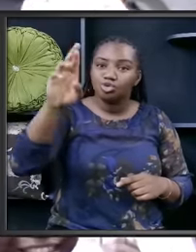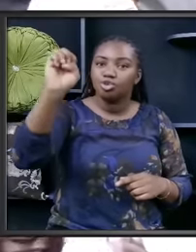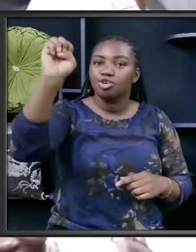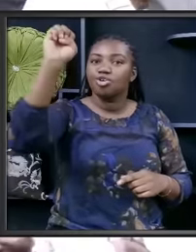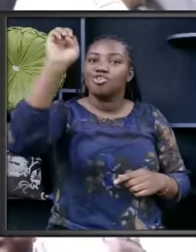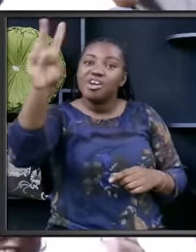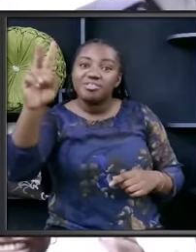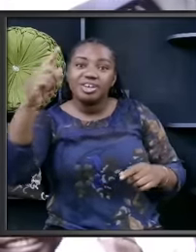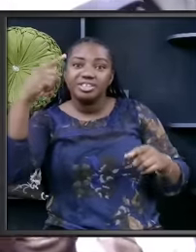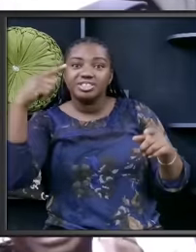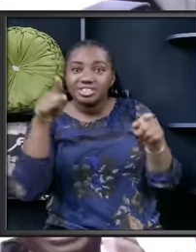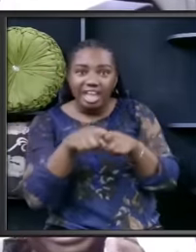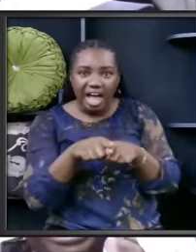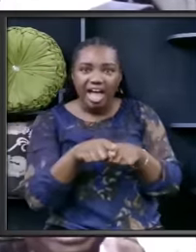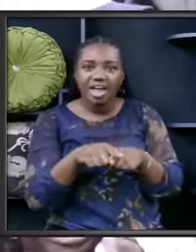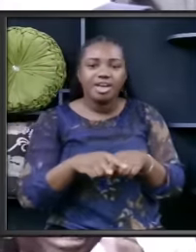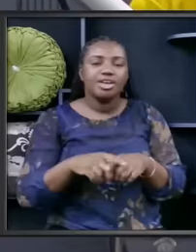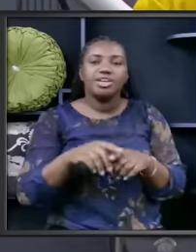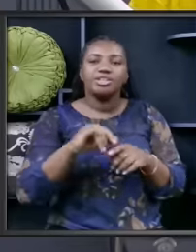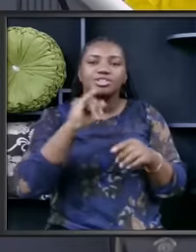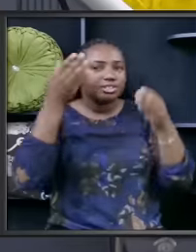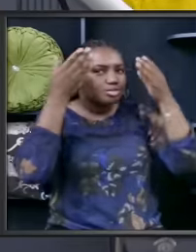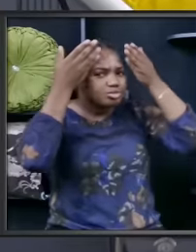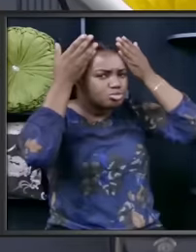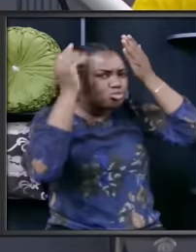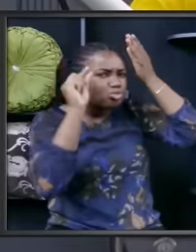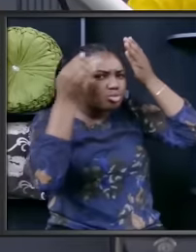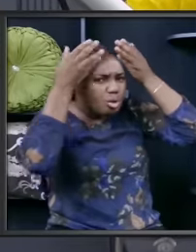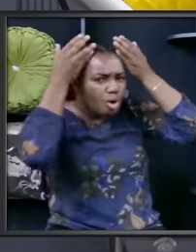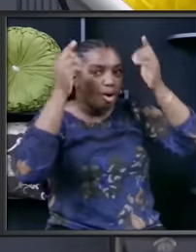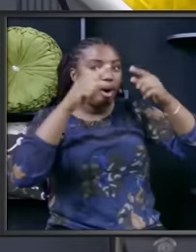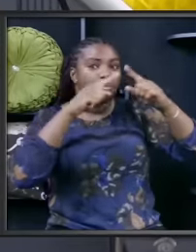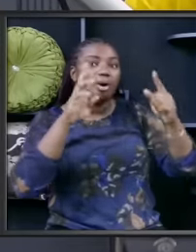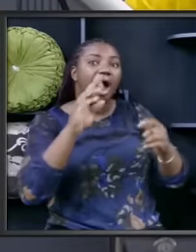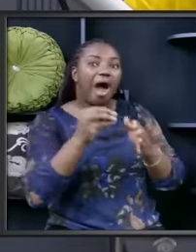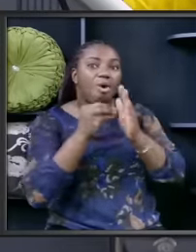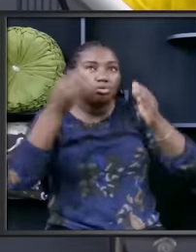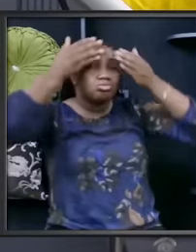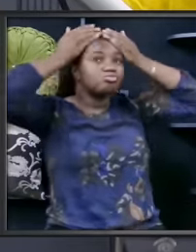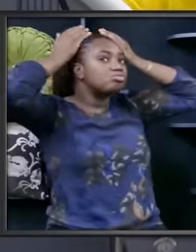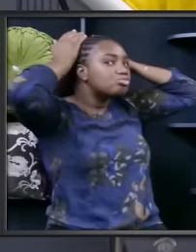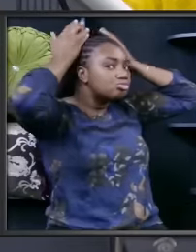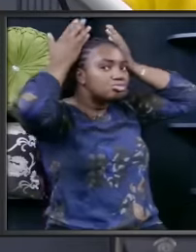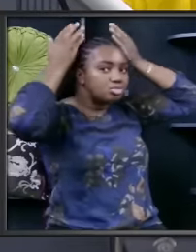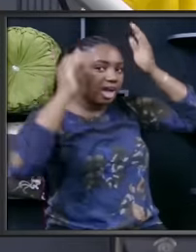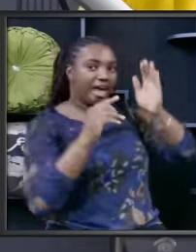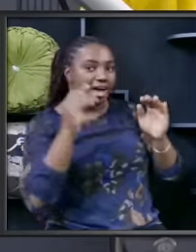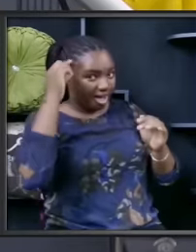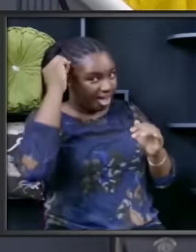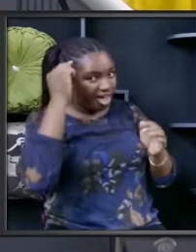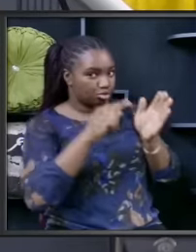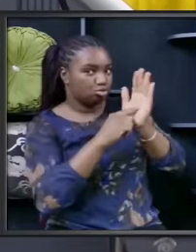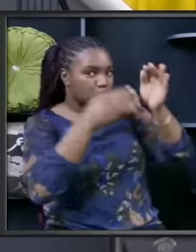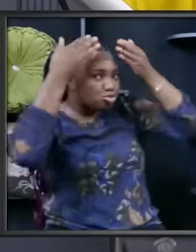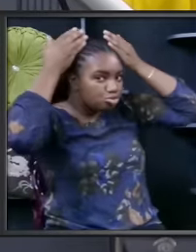So now he carry and come. The woman, I go serve him food, serve him drink, everything. I serve him food, serve him drink, everything. I can't